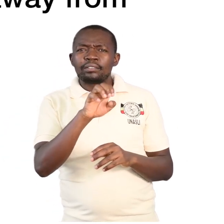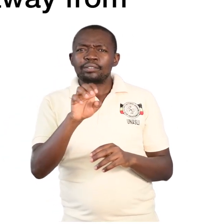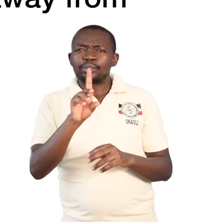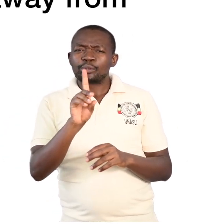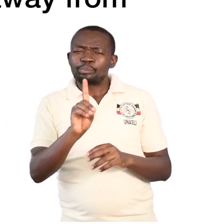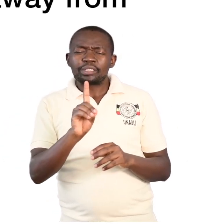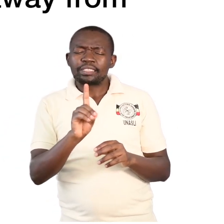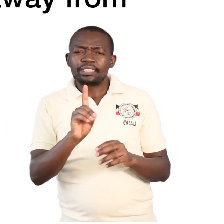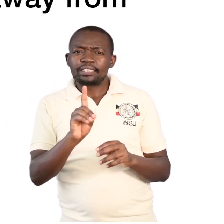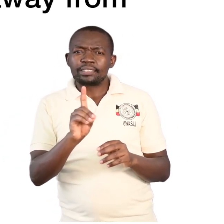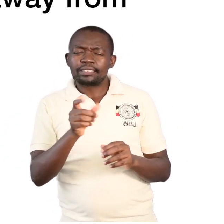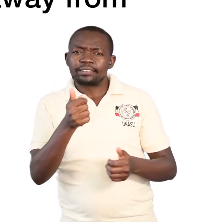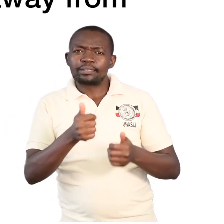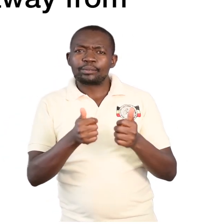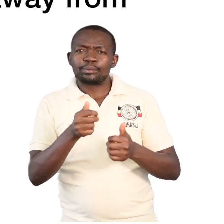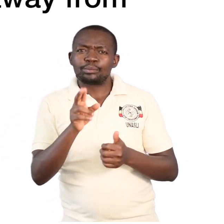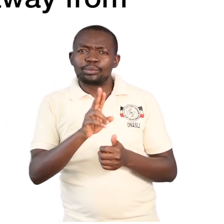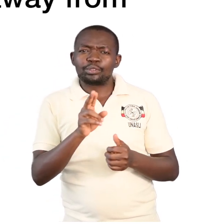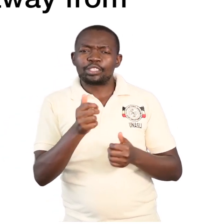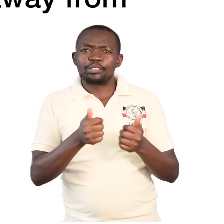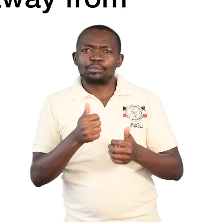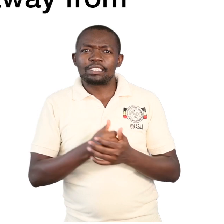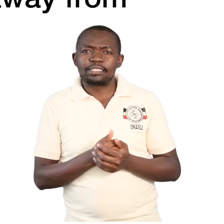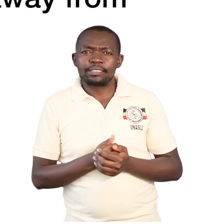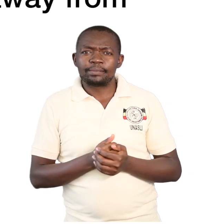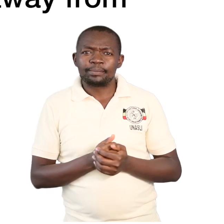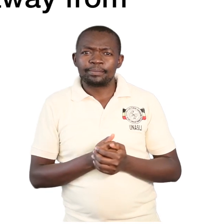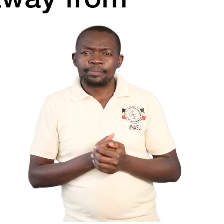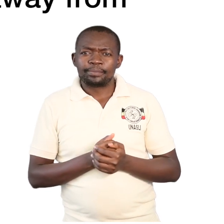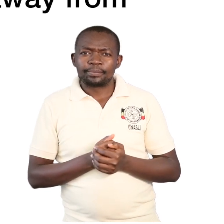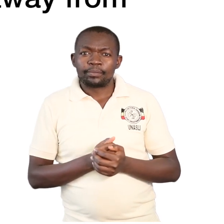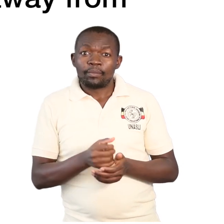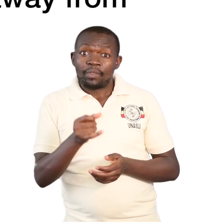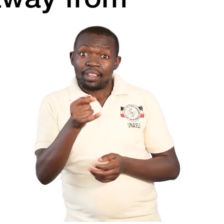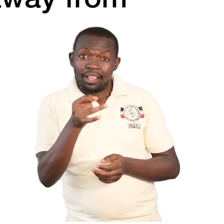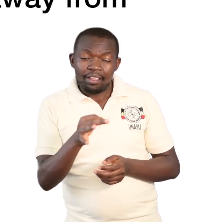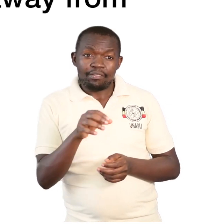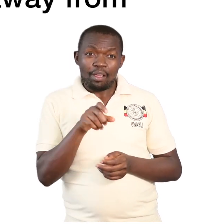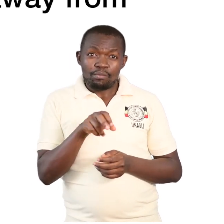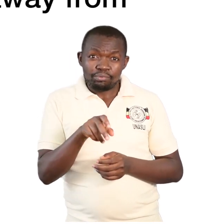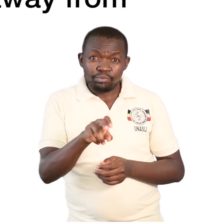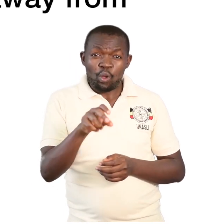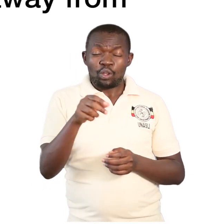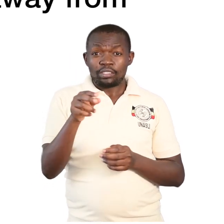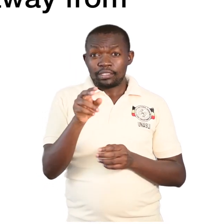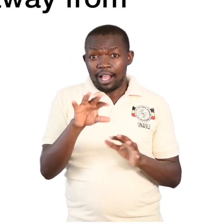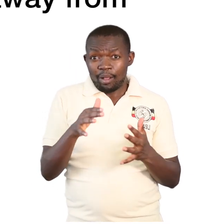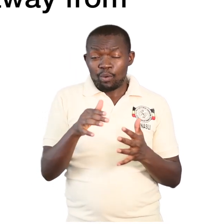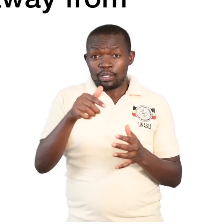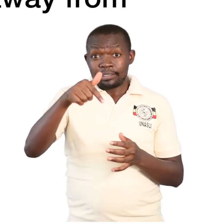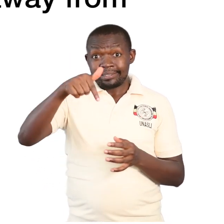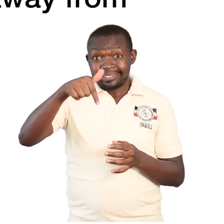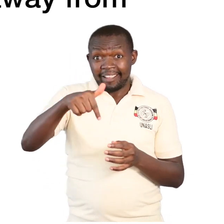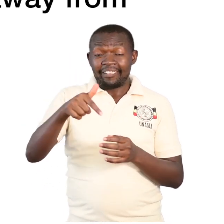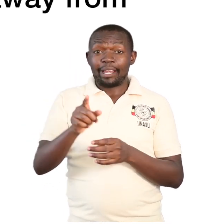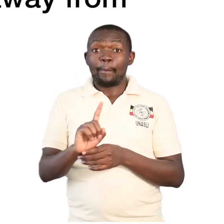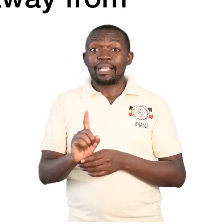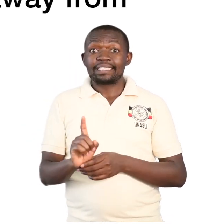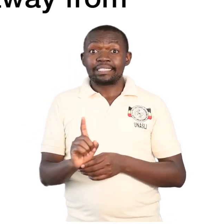7 minutes? What is his speed if he walks for 7 minutes?